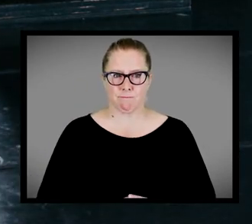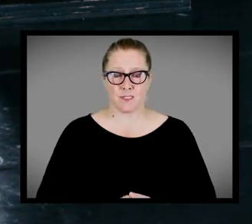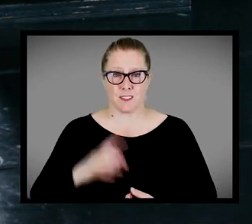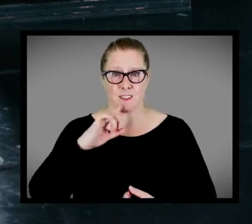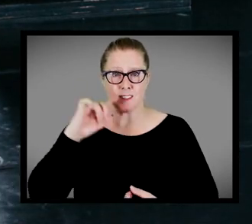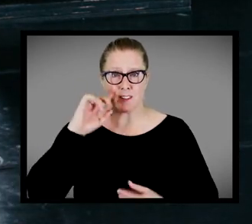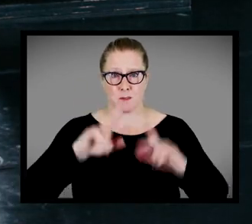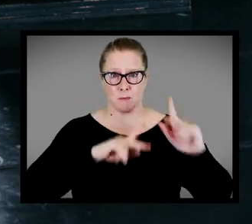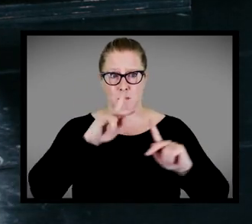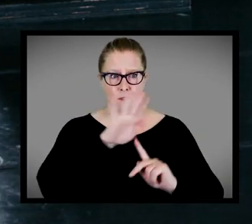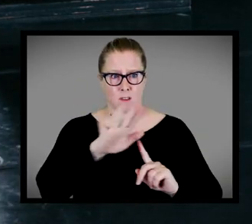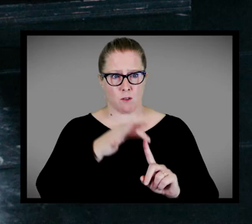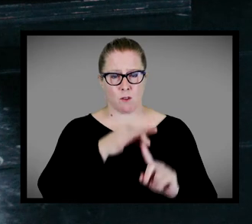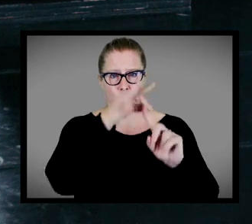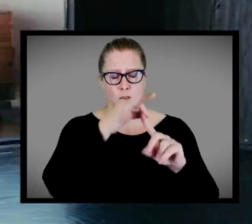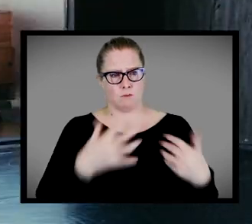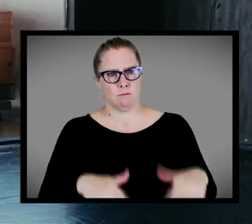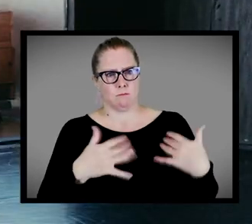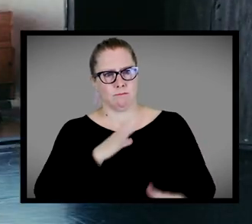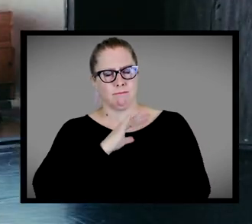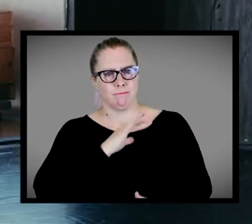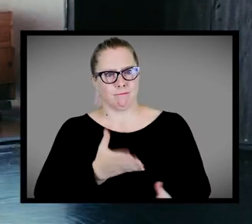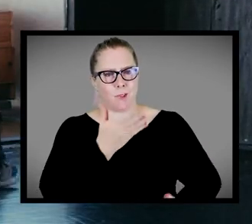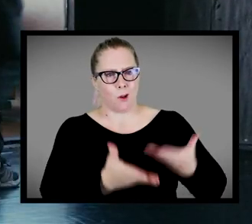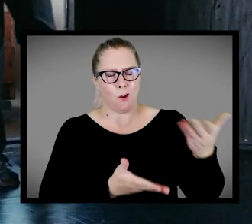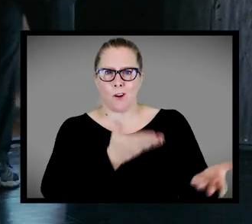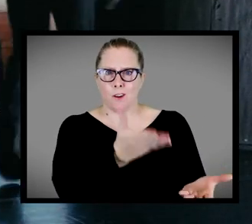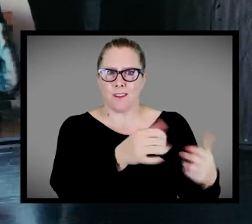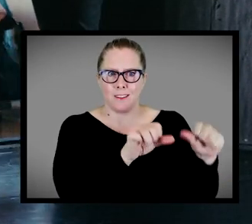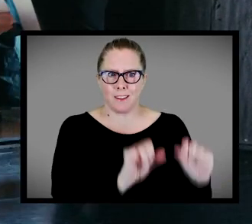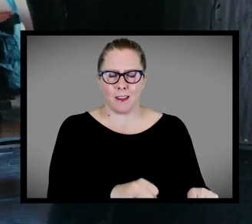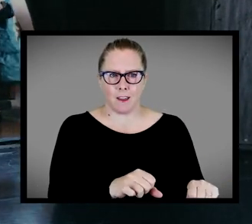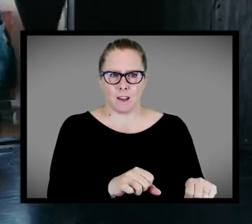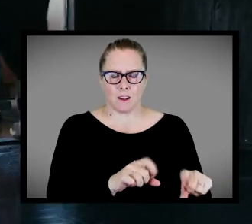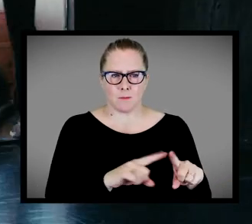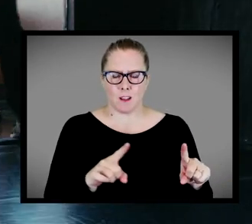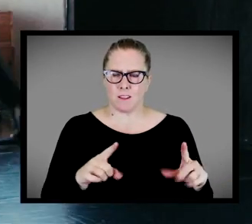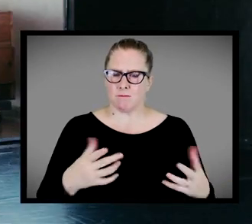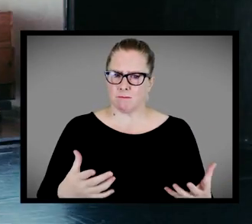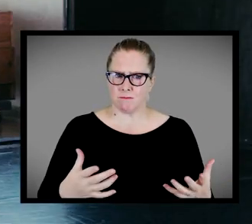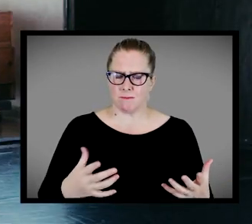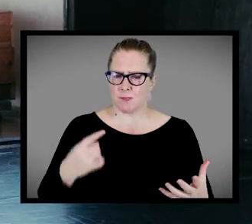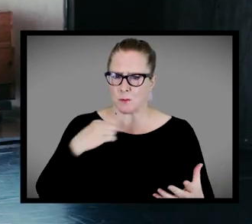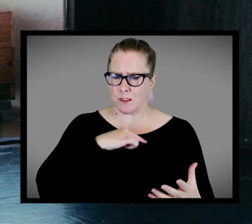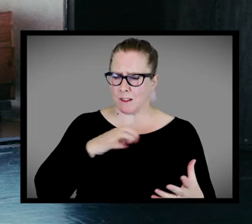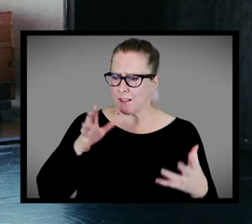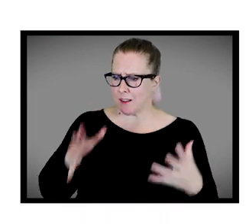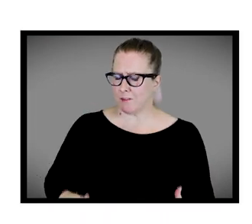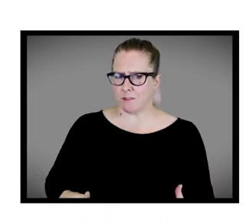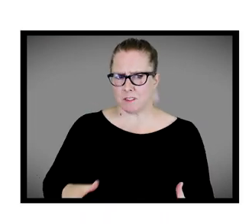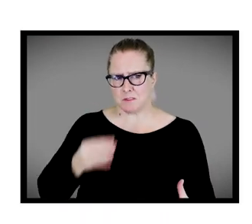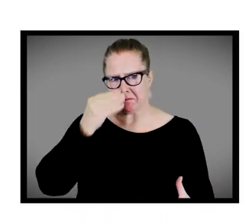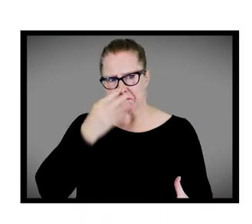Deaf people have a unique culture. We have so much to offer, but so often we are just left out.